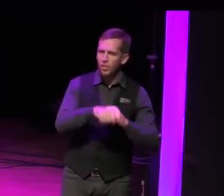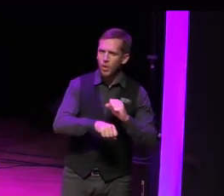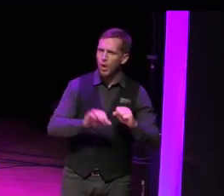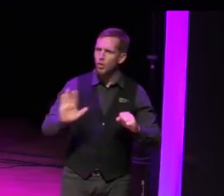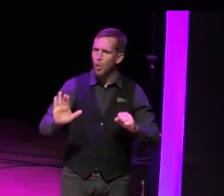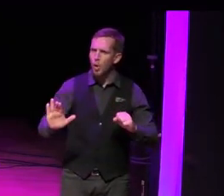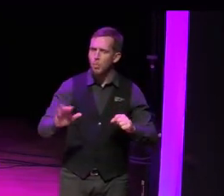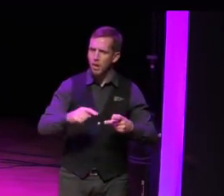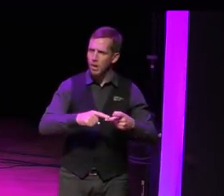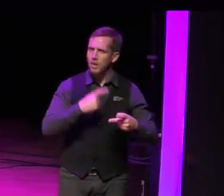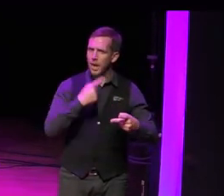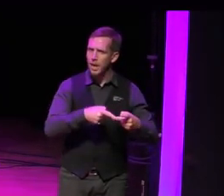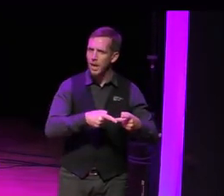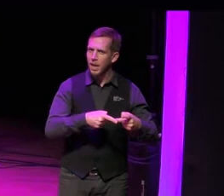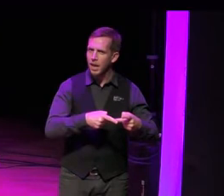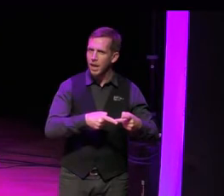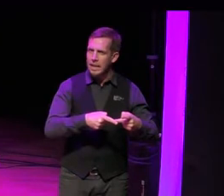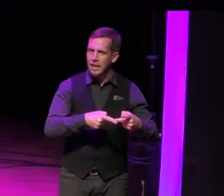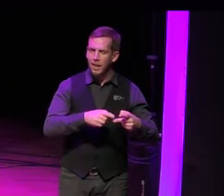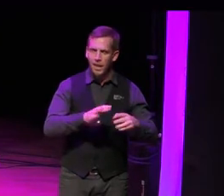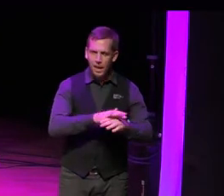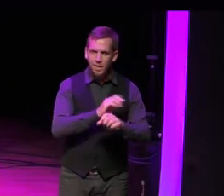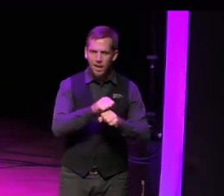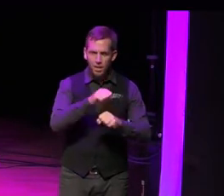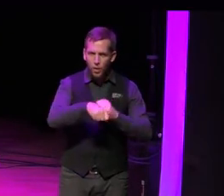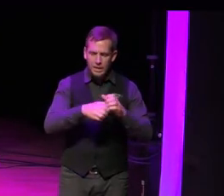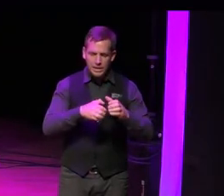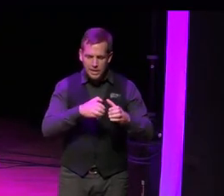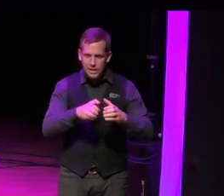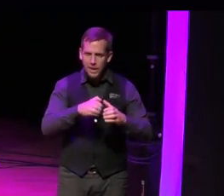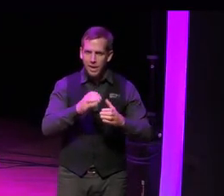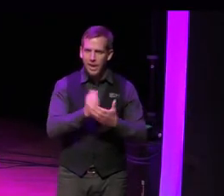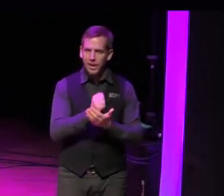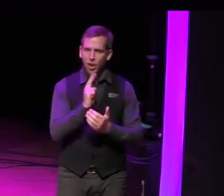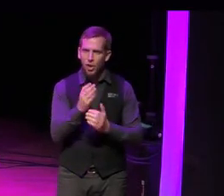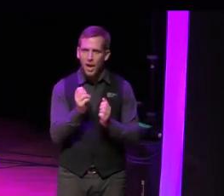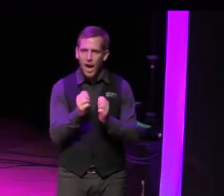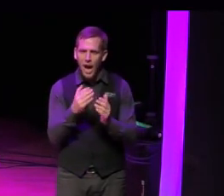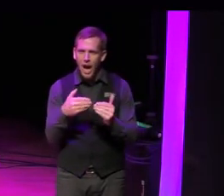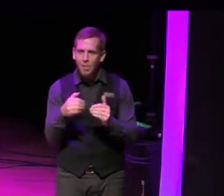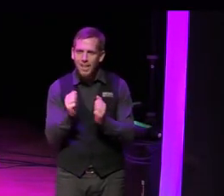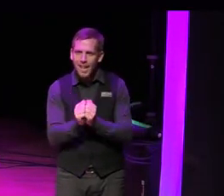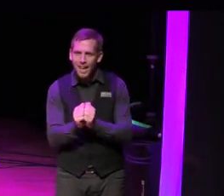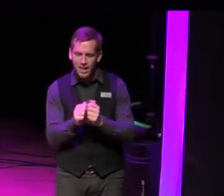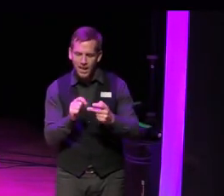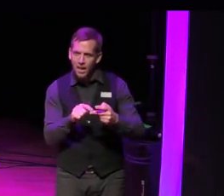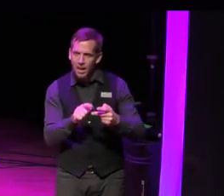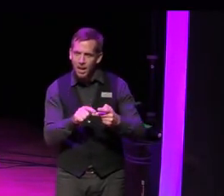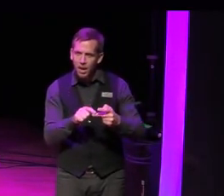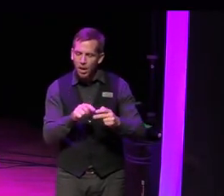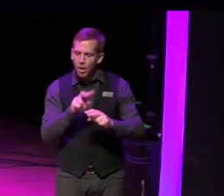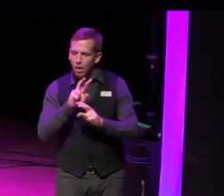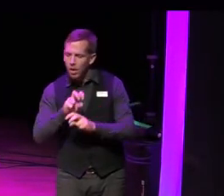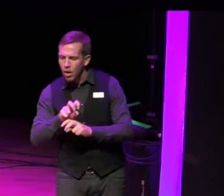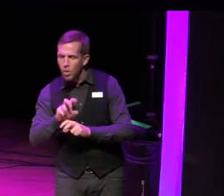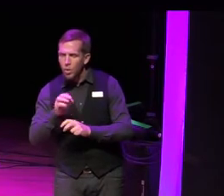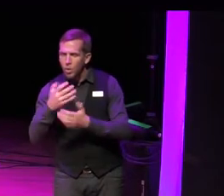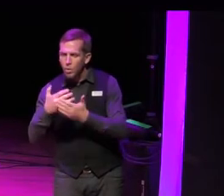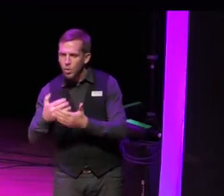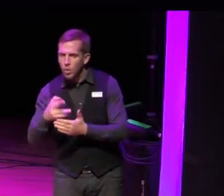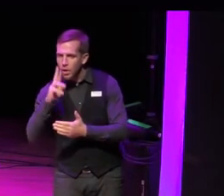and develop new approaches to and penetrate what are the flows and the